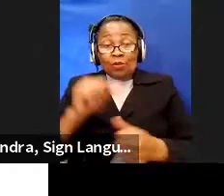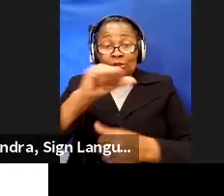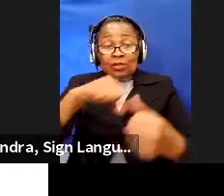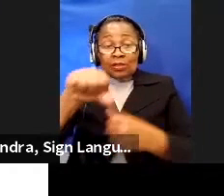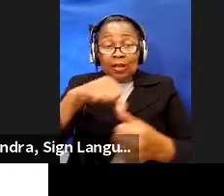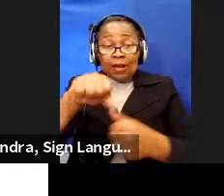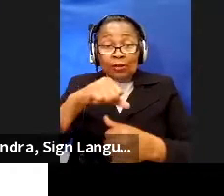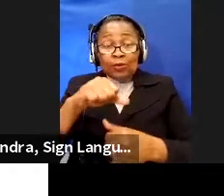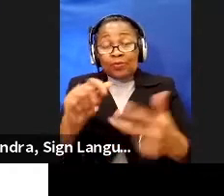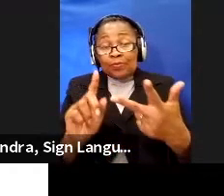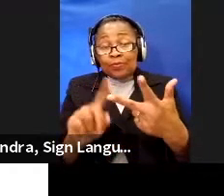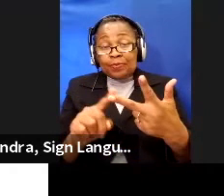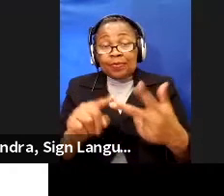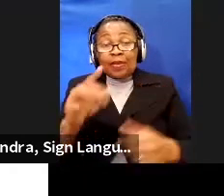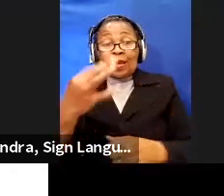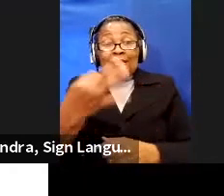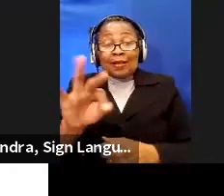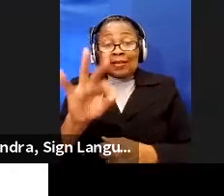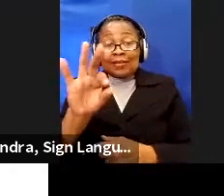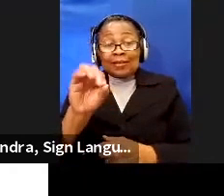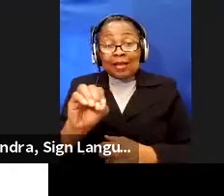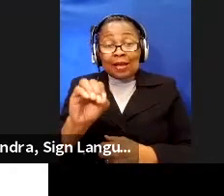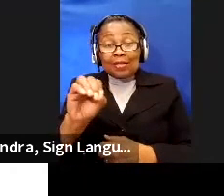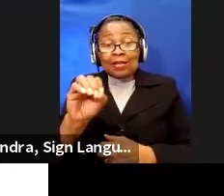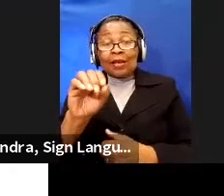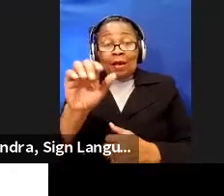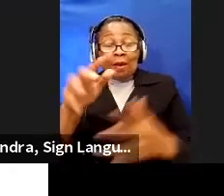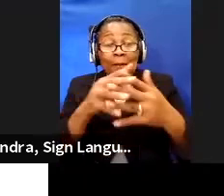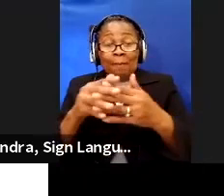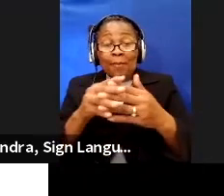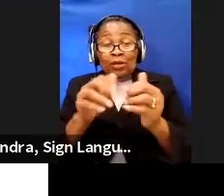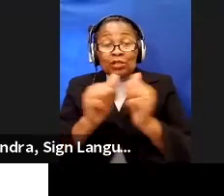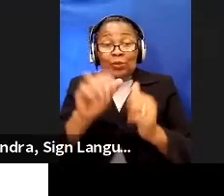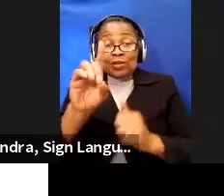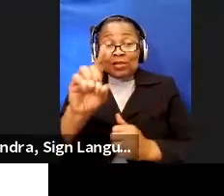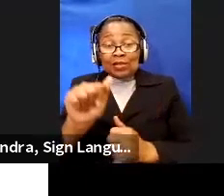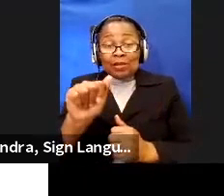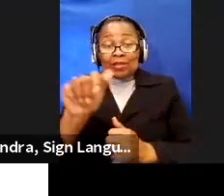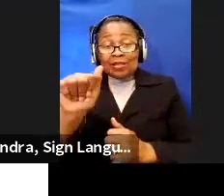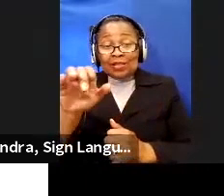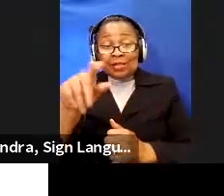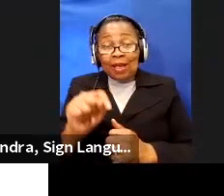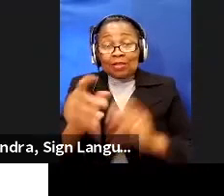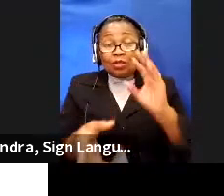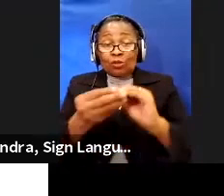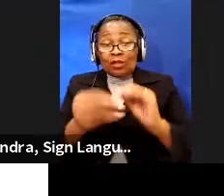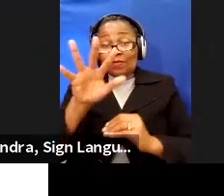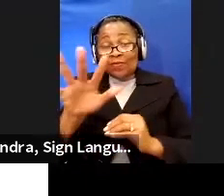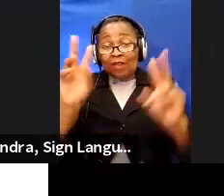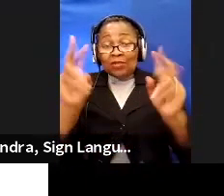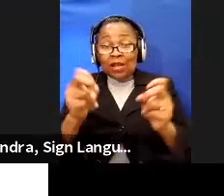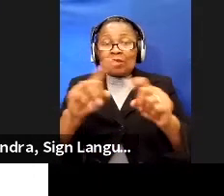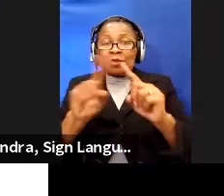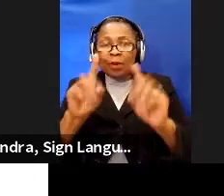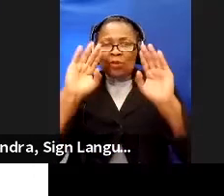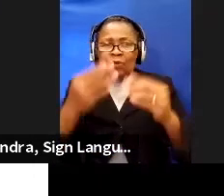most of you do know, is the 1990 Americans with Disabilities Act. Titles 1, 2, and 3, there are actually 5 titles, but focus on 1, 2, and 3,